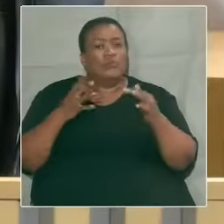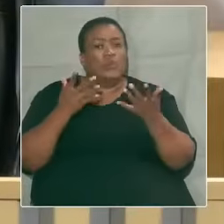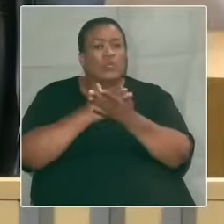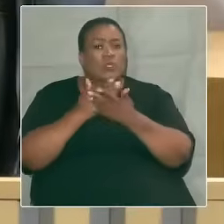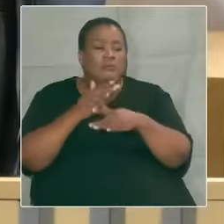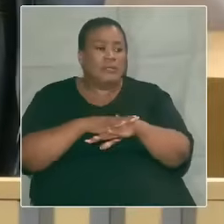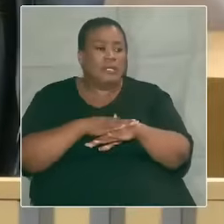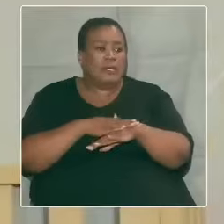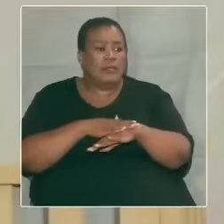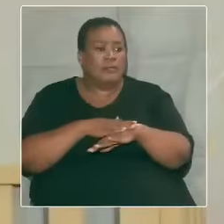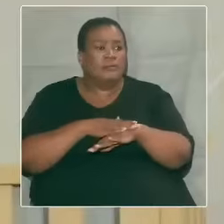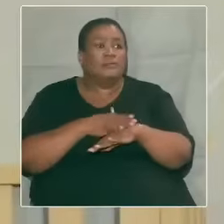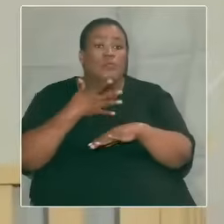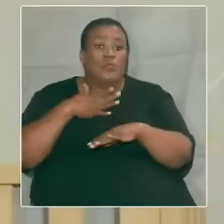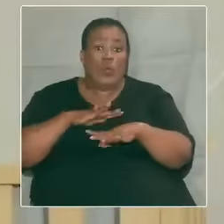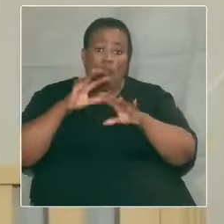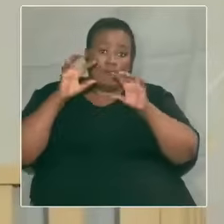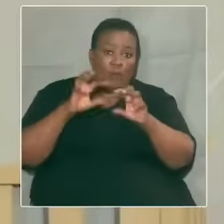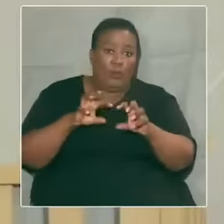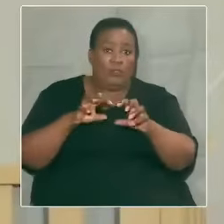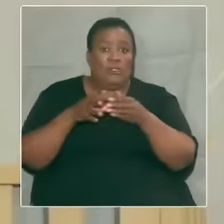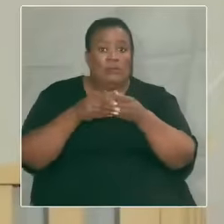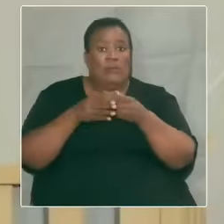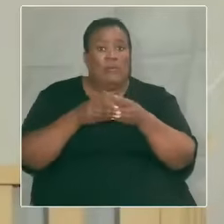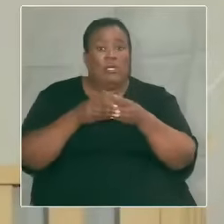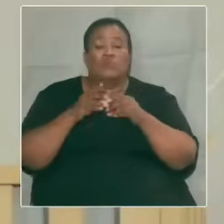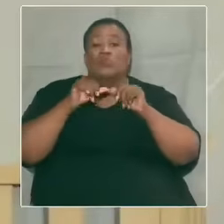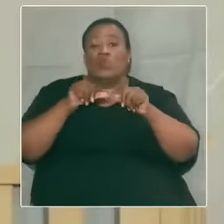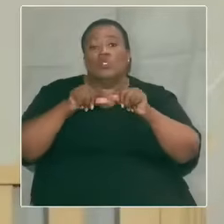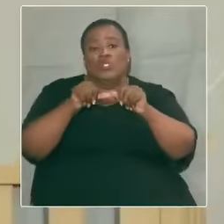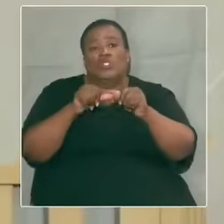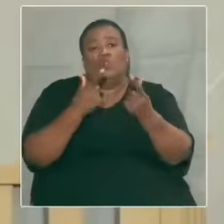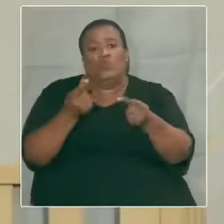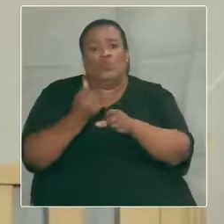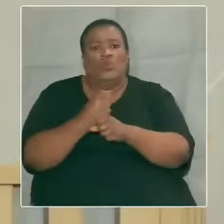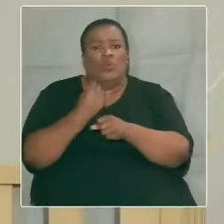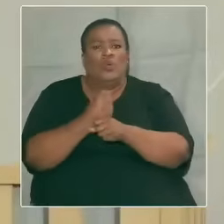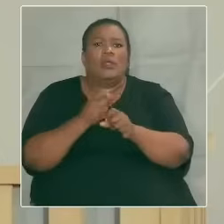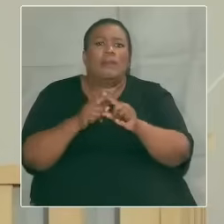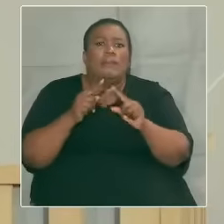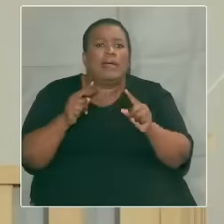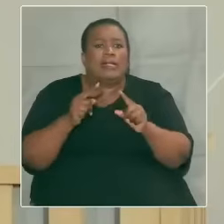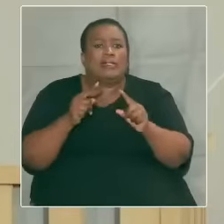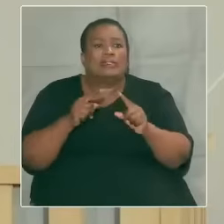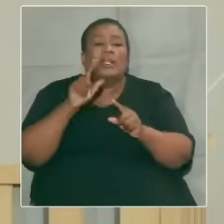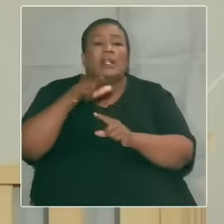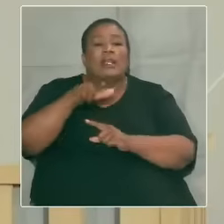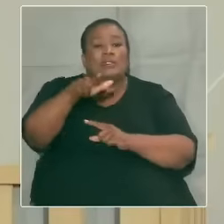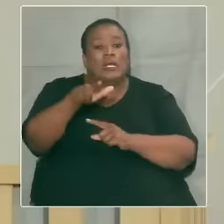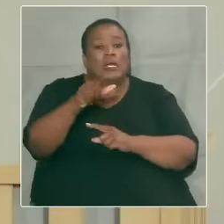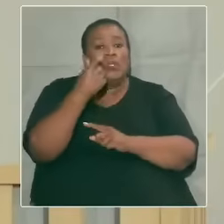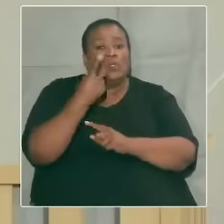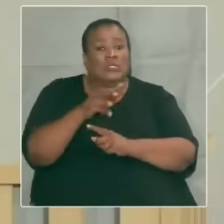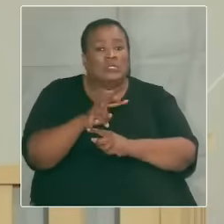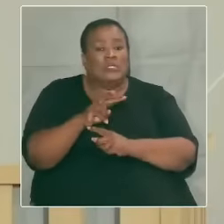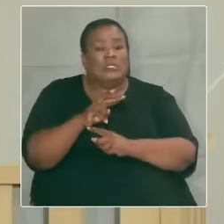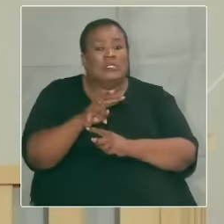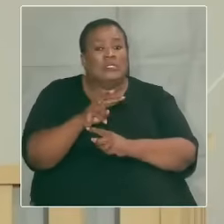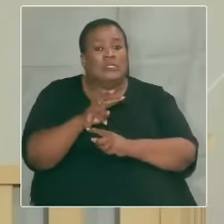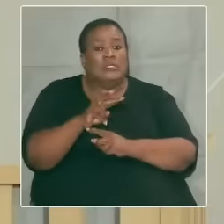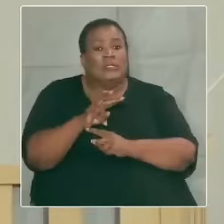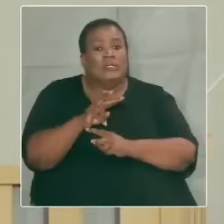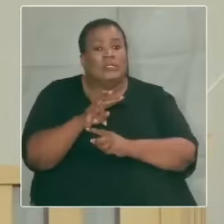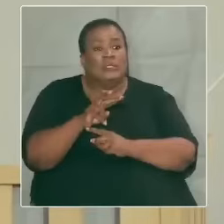Sometimes you would want to force members to continue doing a certain work, but at some point when you realize that it might